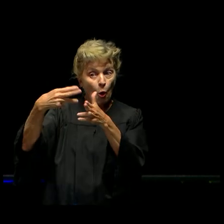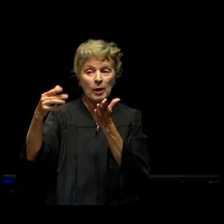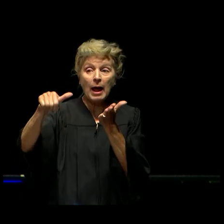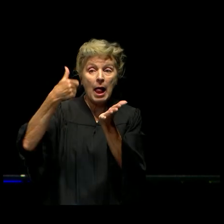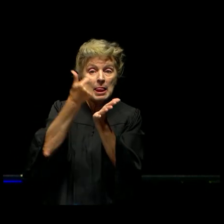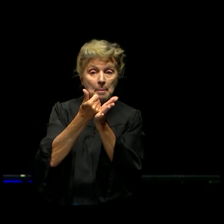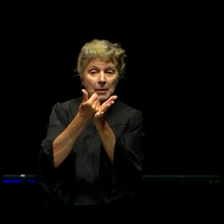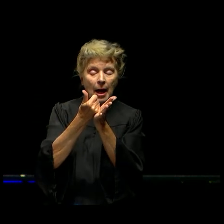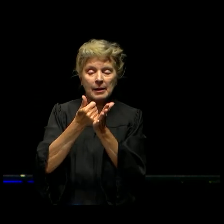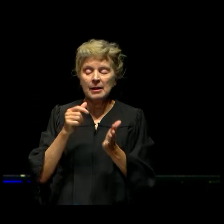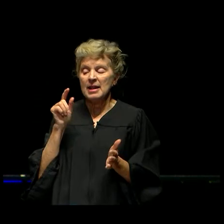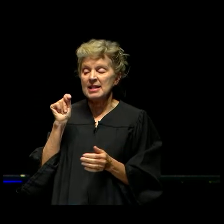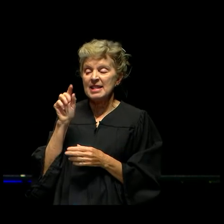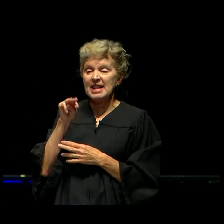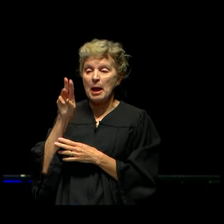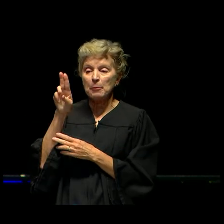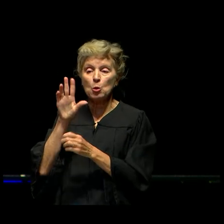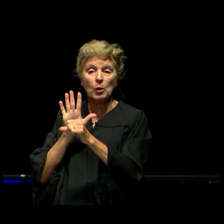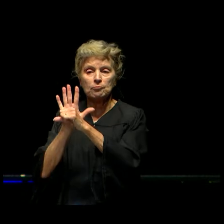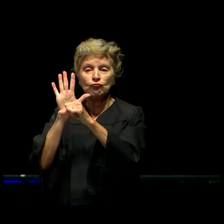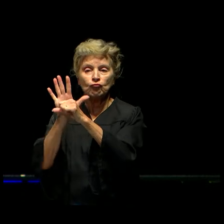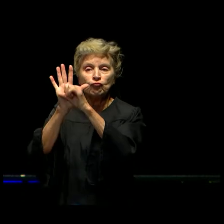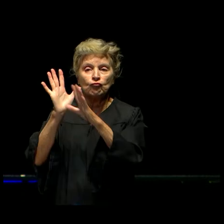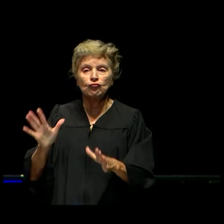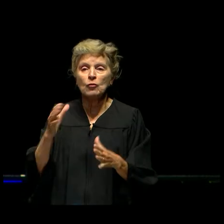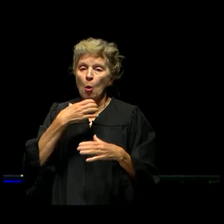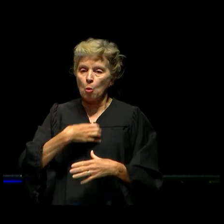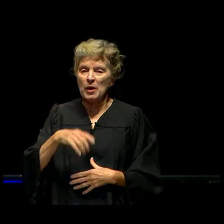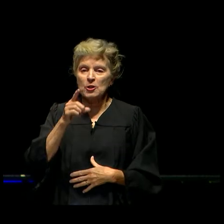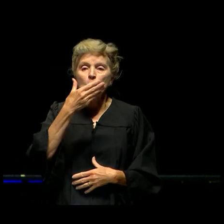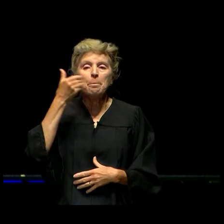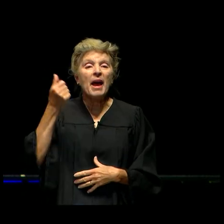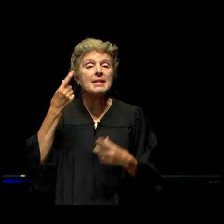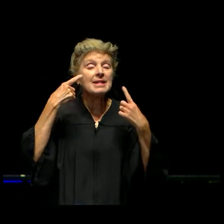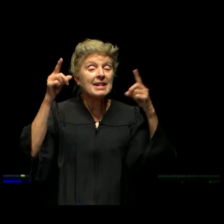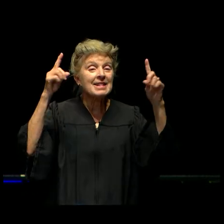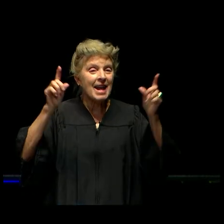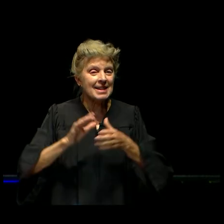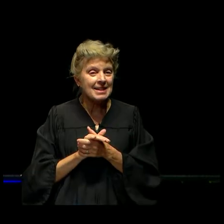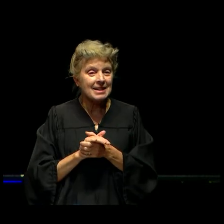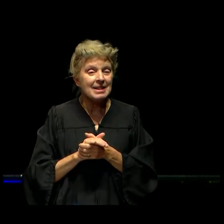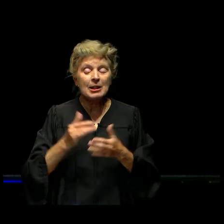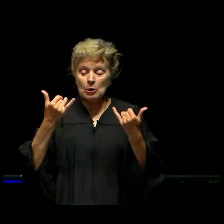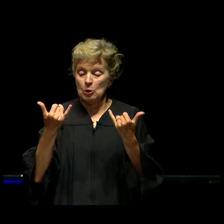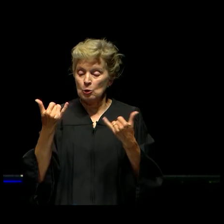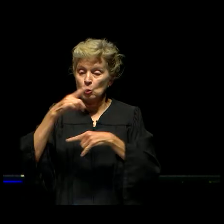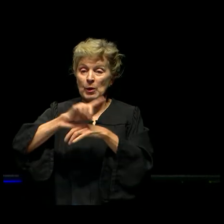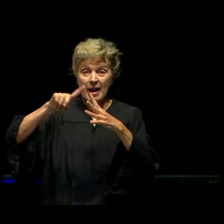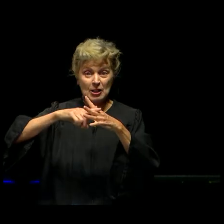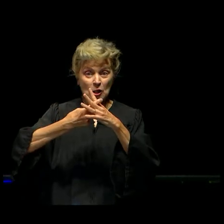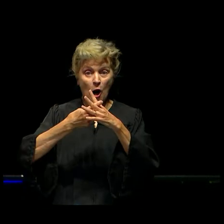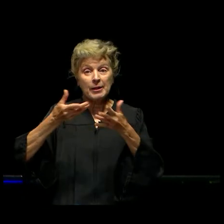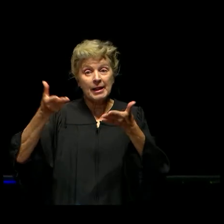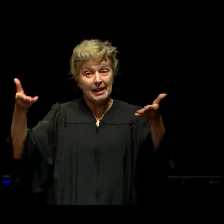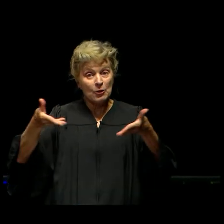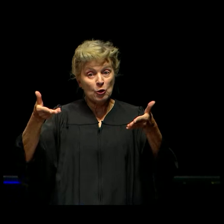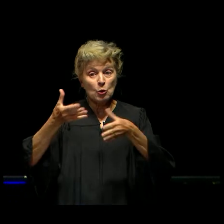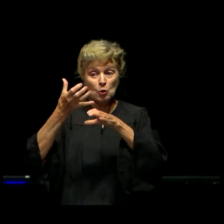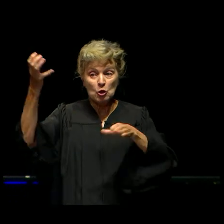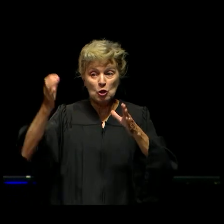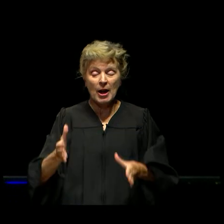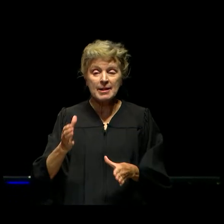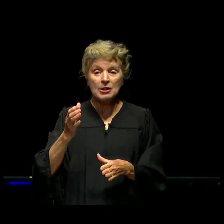greatest ambassadors, and we wish you the best of success. To begin the special day, I introduce you to the Chancellor of